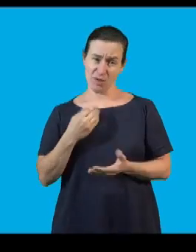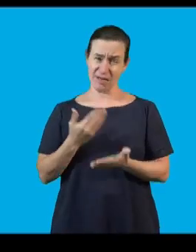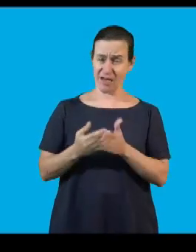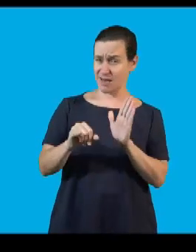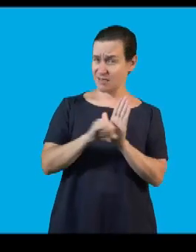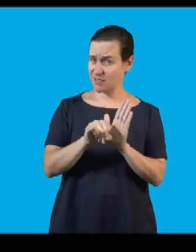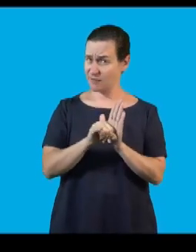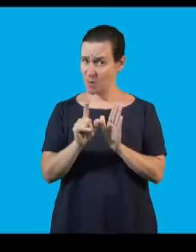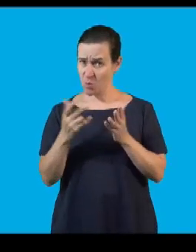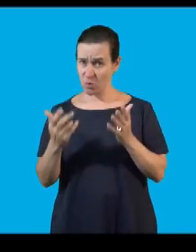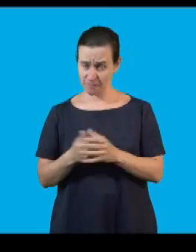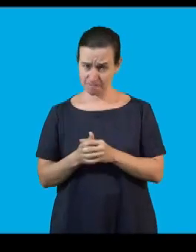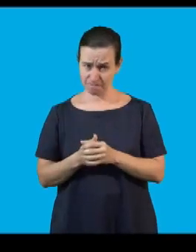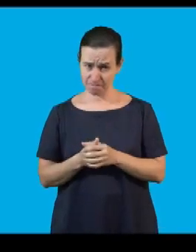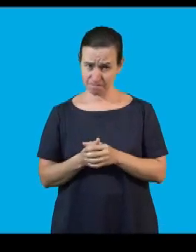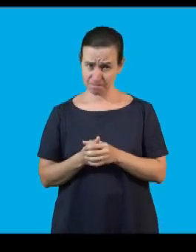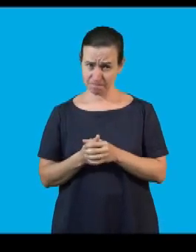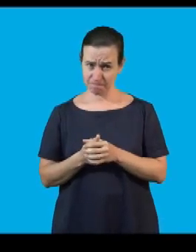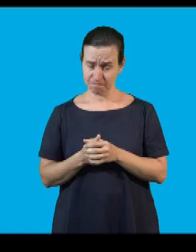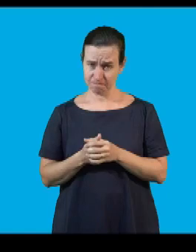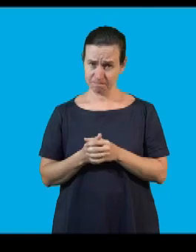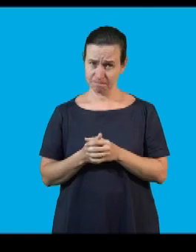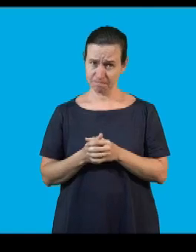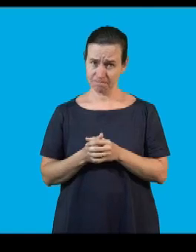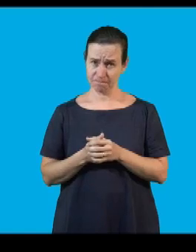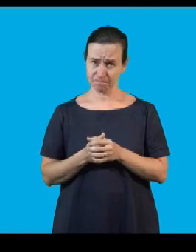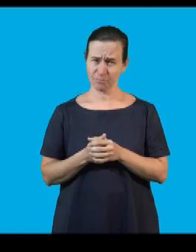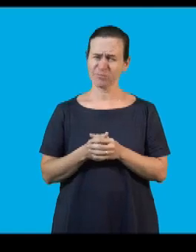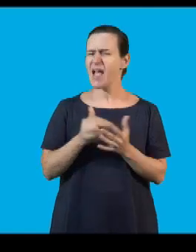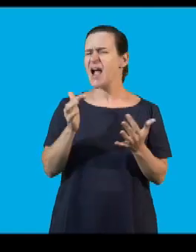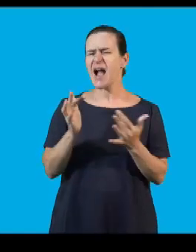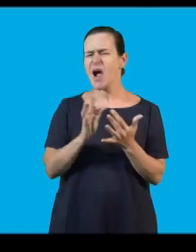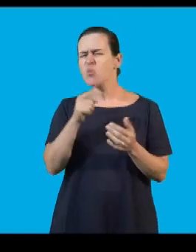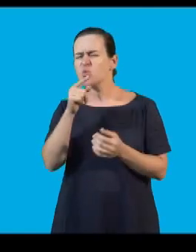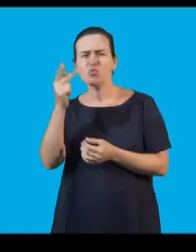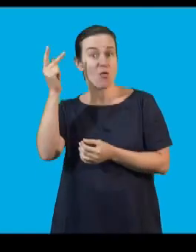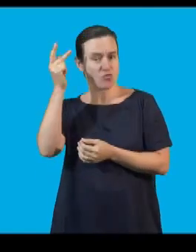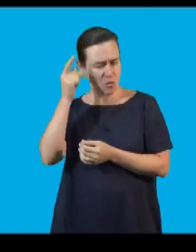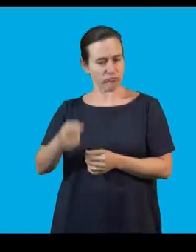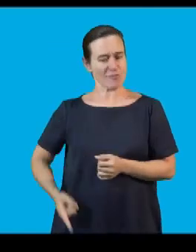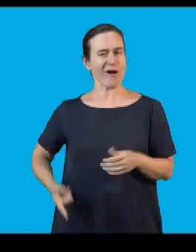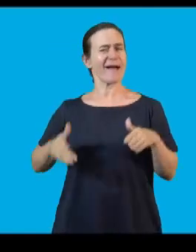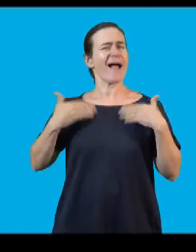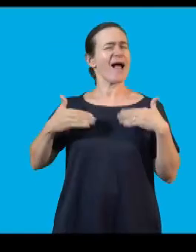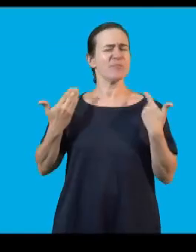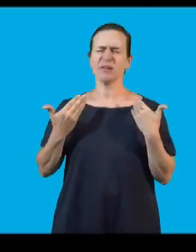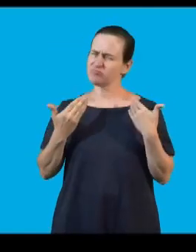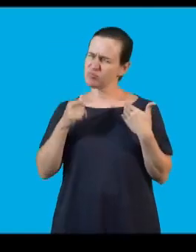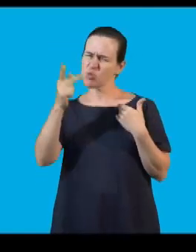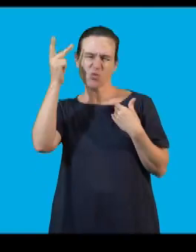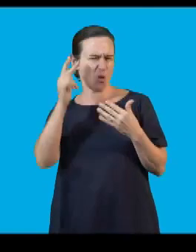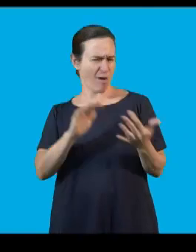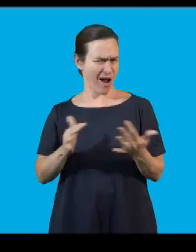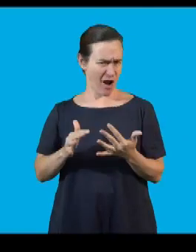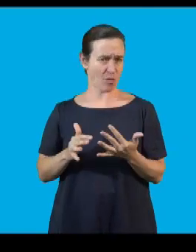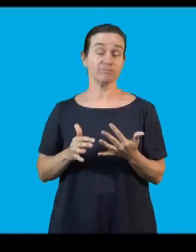can identify at this point, all right, how do you know that this dog is feeling that way? So